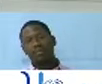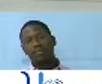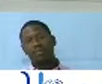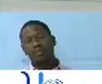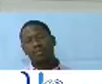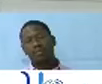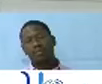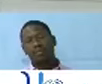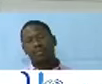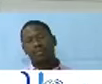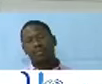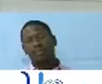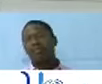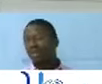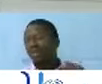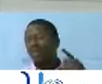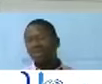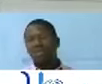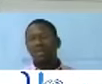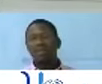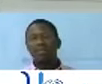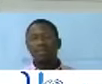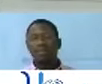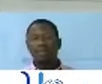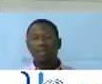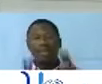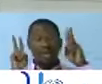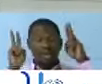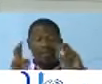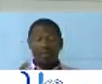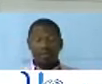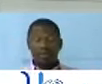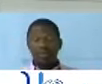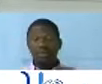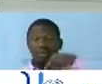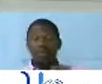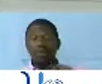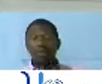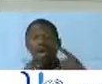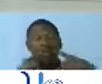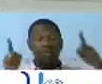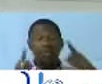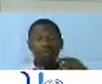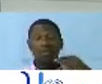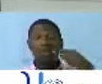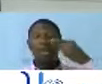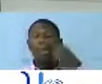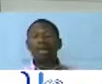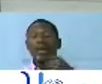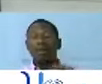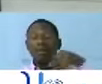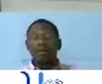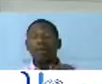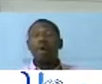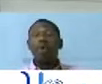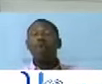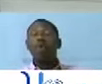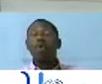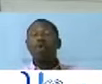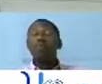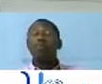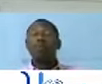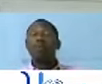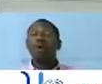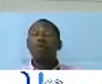In fact, there was a time he said, Dekabi mako mom. I'm not time, so Dabda wanted Dekabi mako mom. I think even Killer Ace made a song and quoted